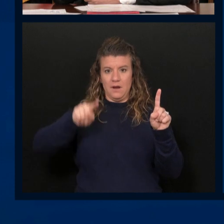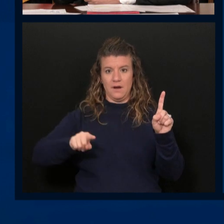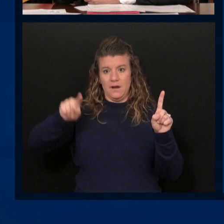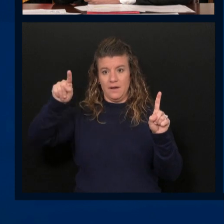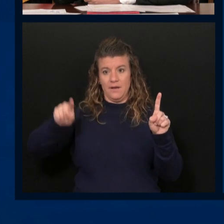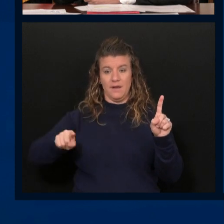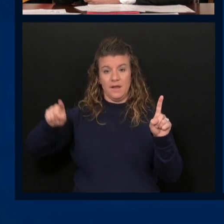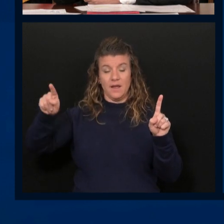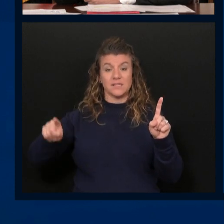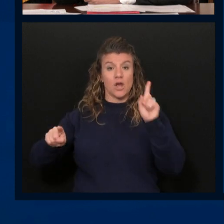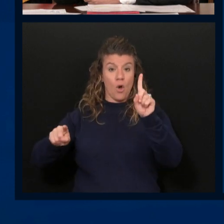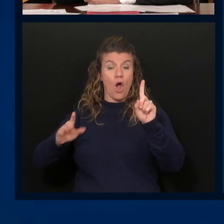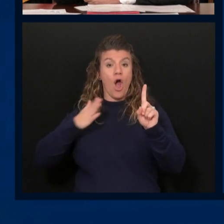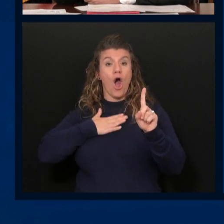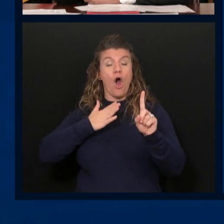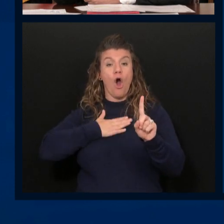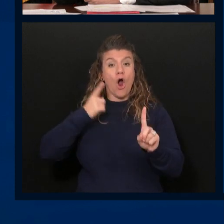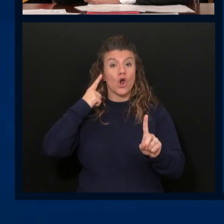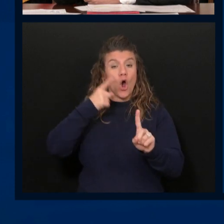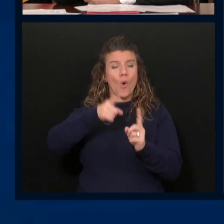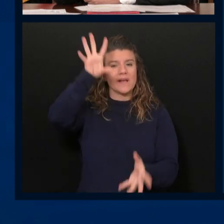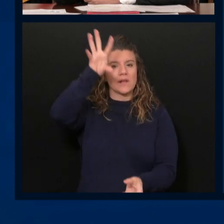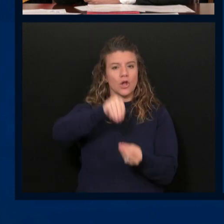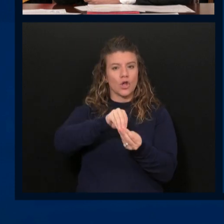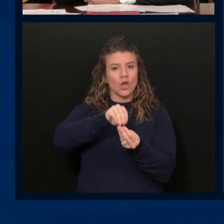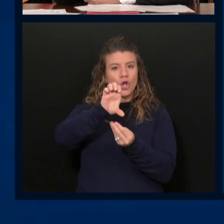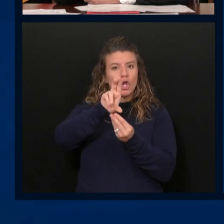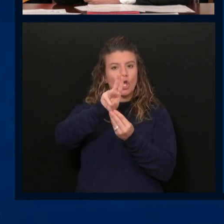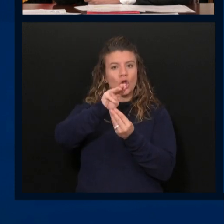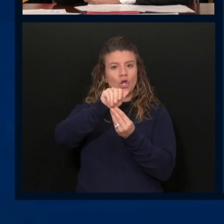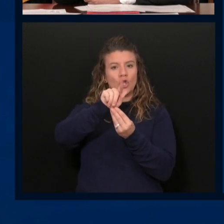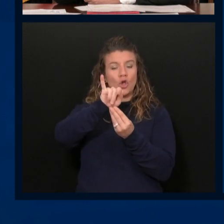want to work off of is a cumulative number.